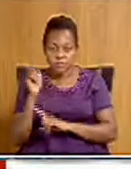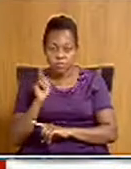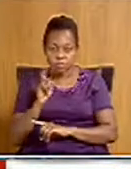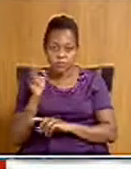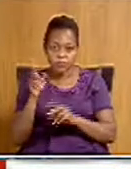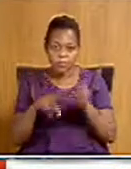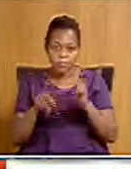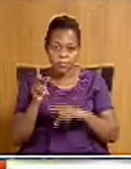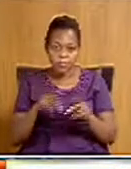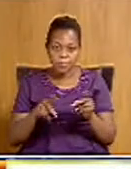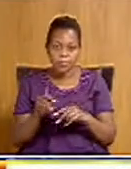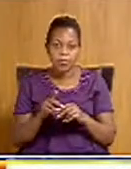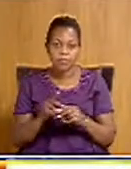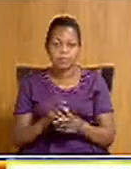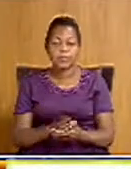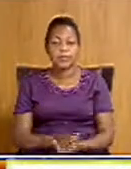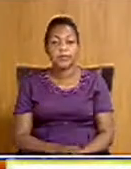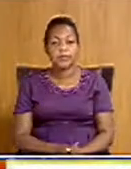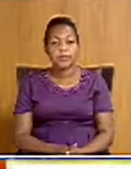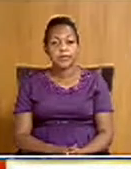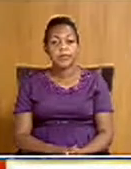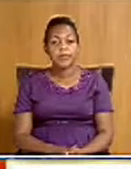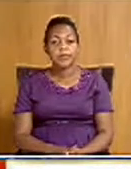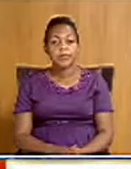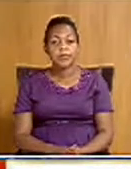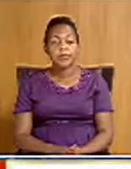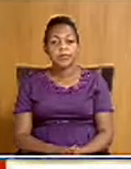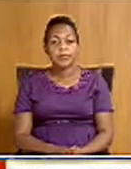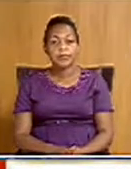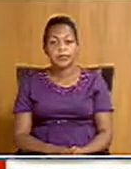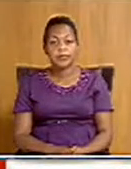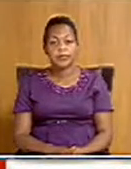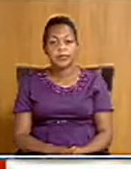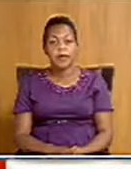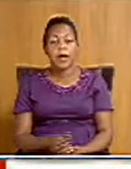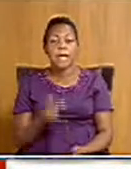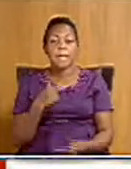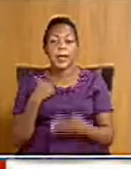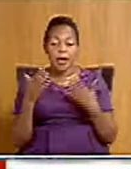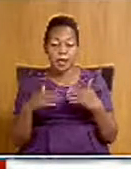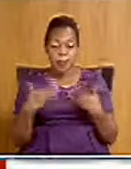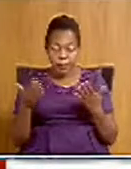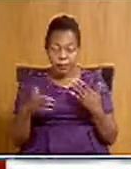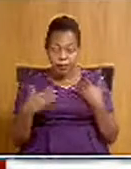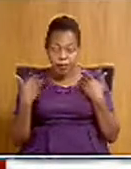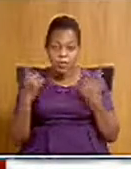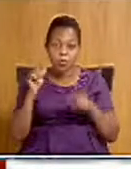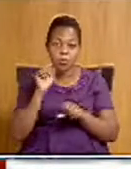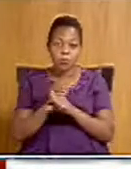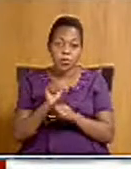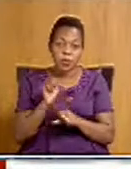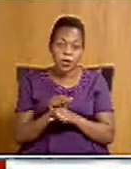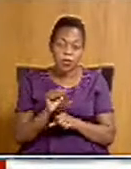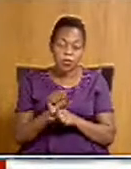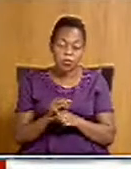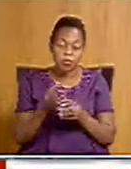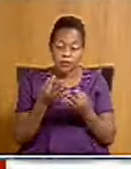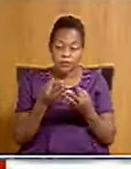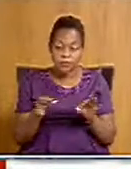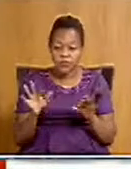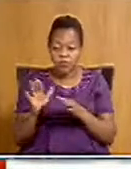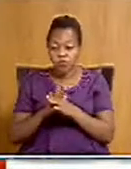Africa, apart from other considerations, I'm glad we are working on the continental free trade